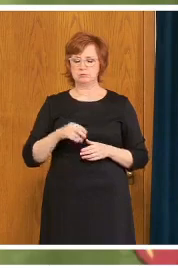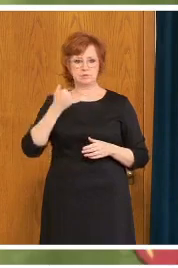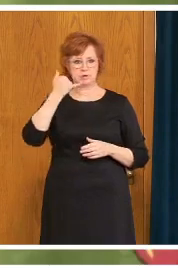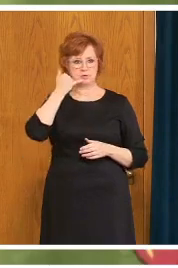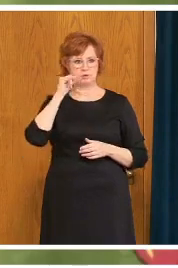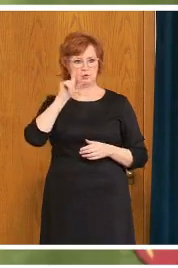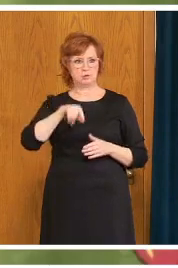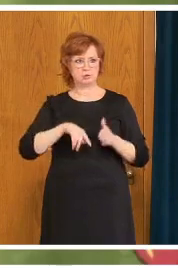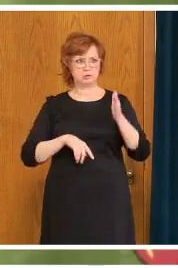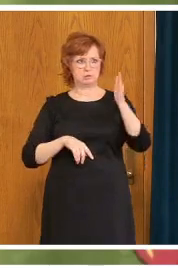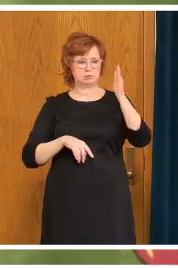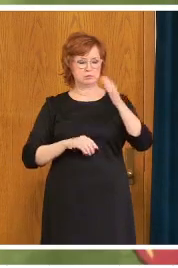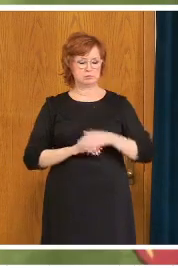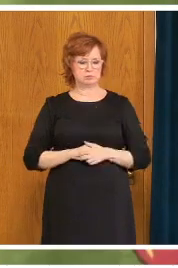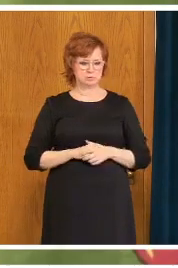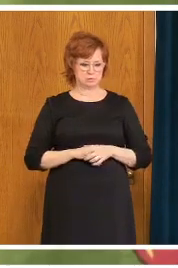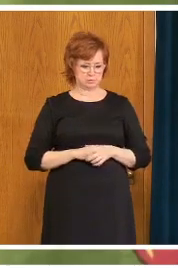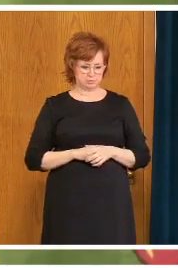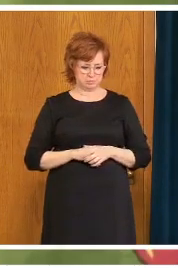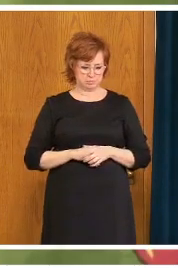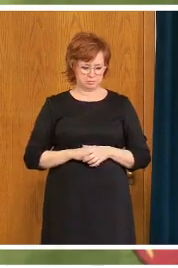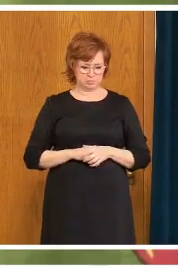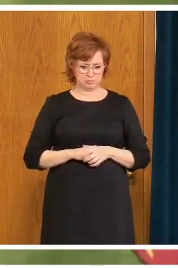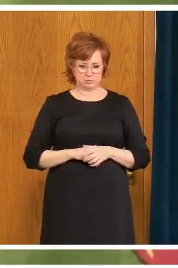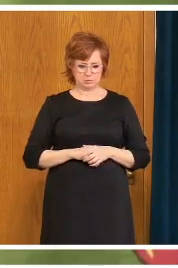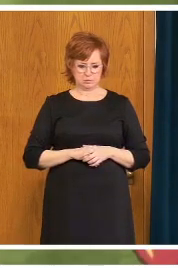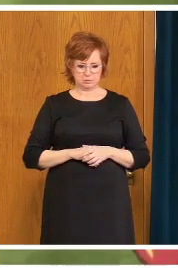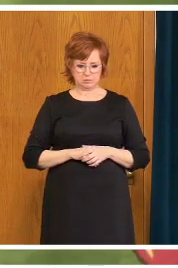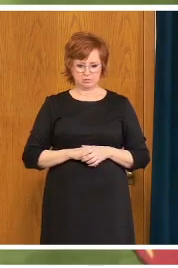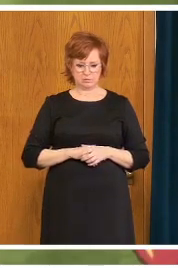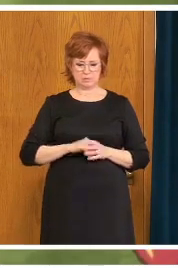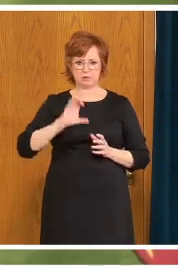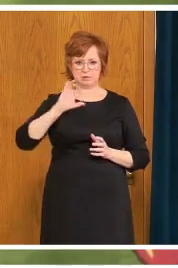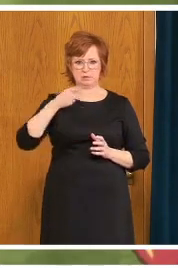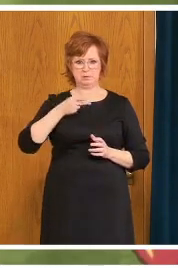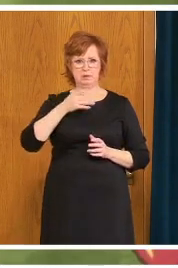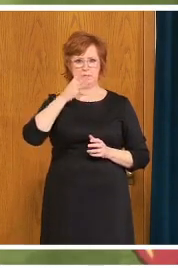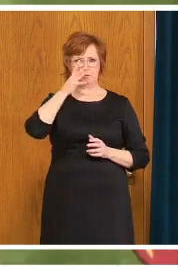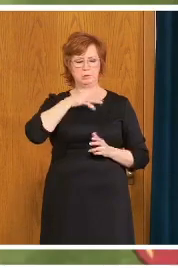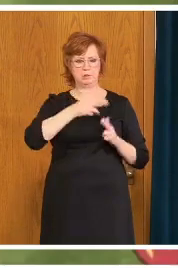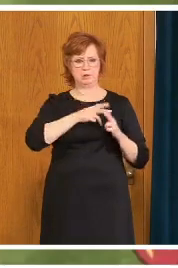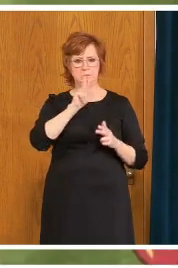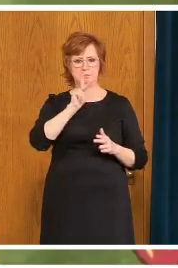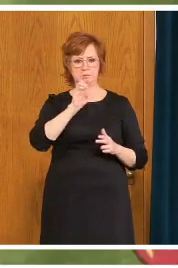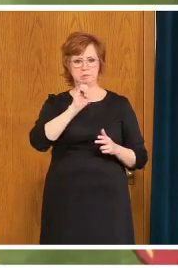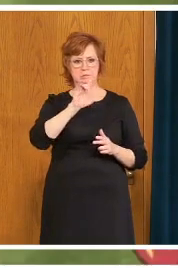lines. We have Kelly Malone with the Canadian Press.